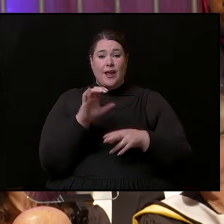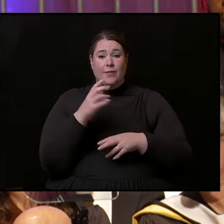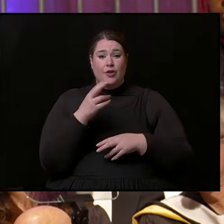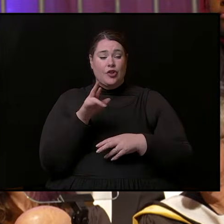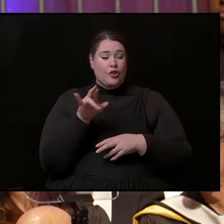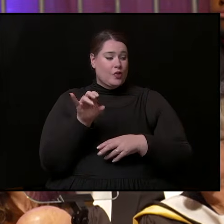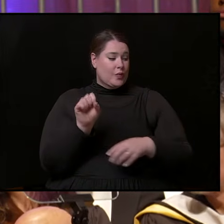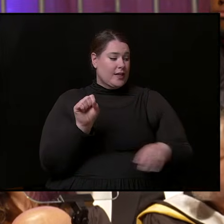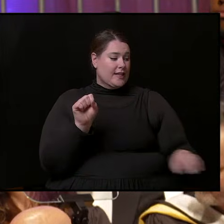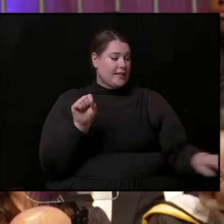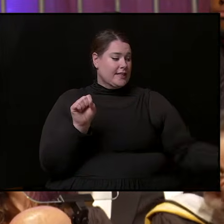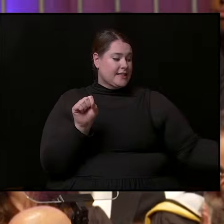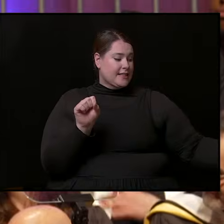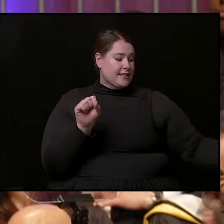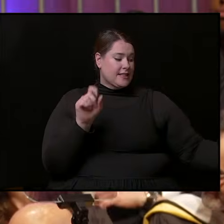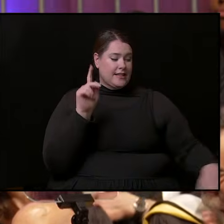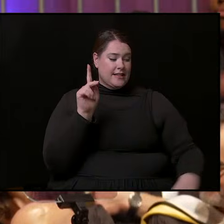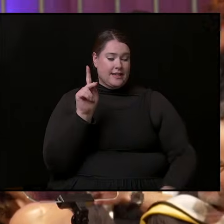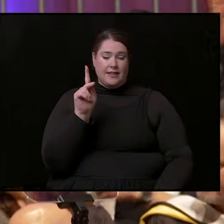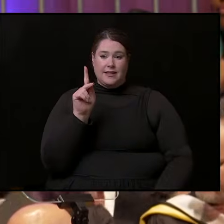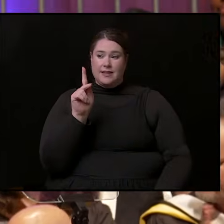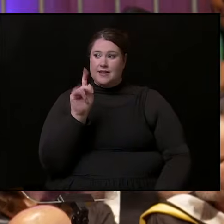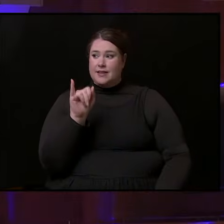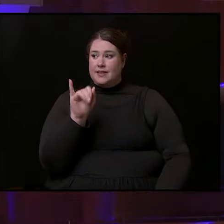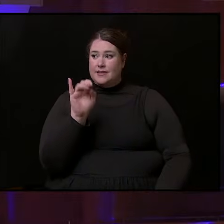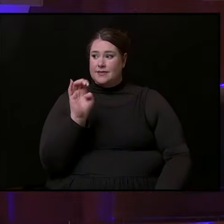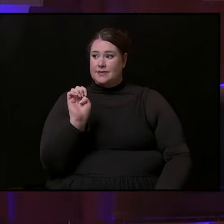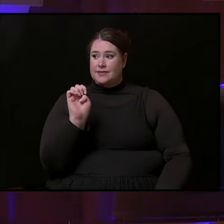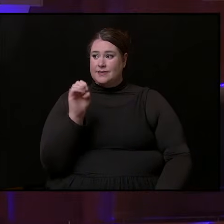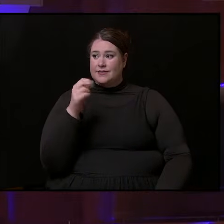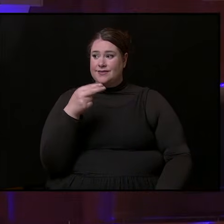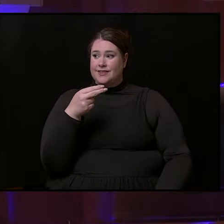we ask him to stand and be appreciated.